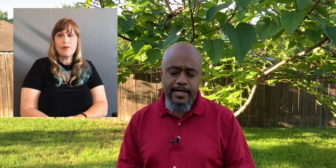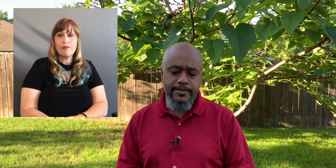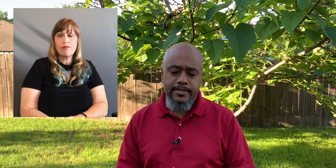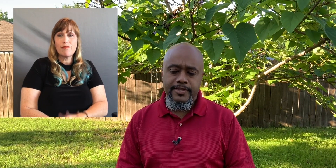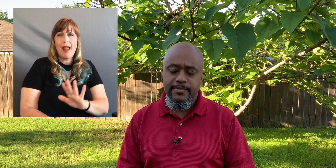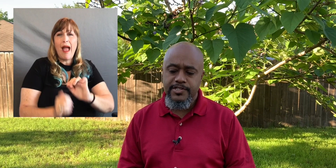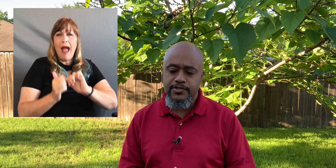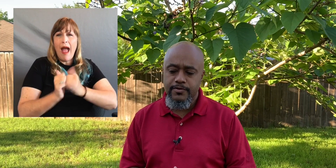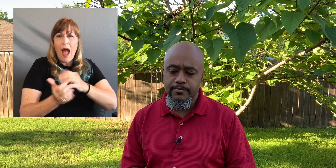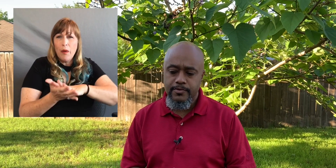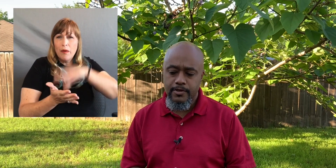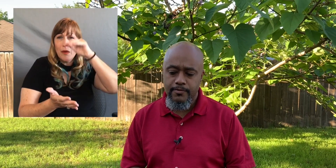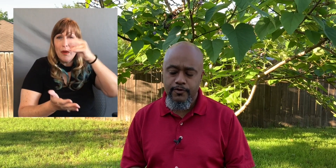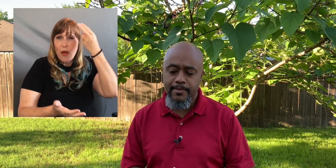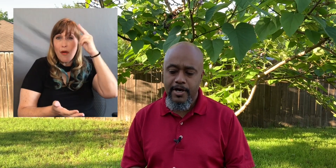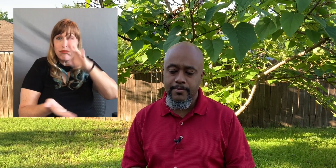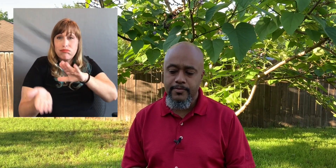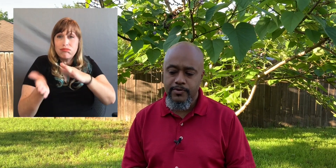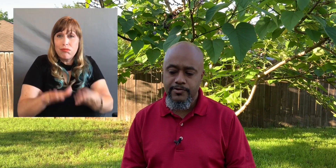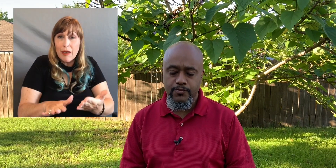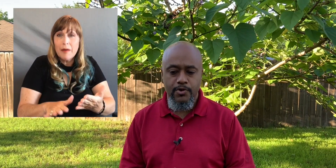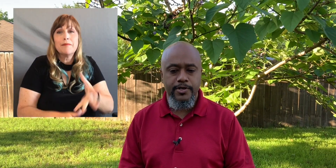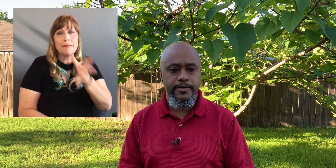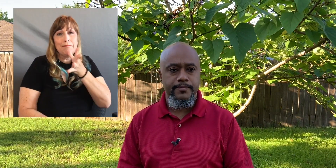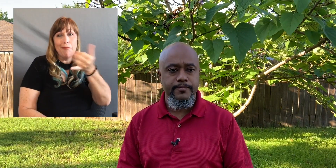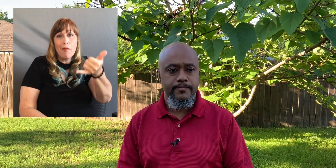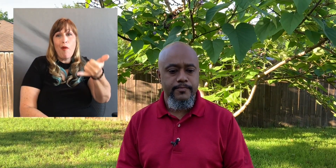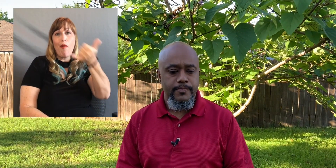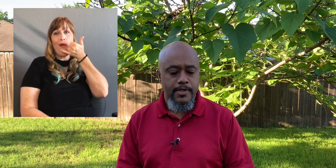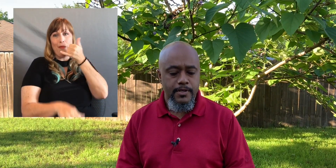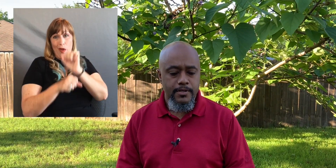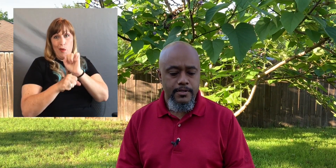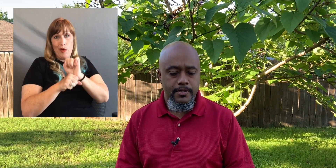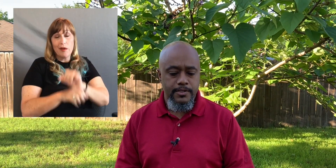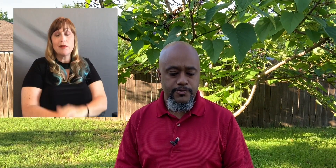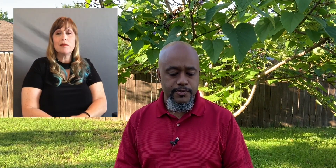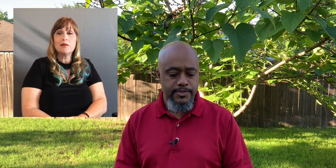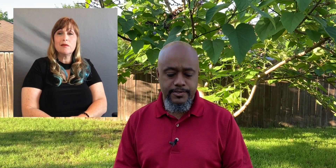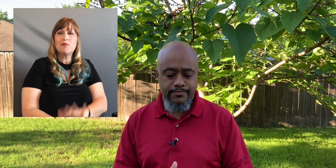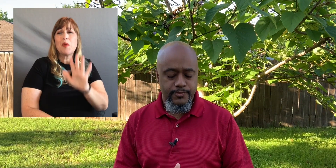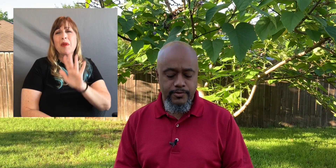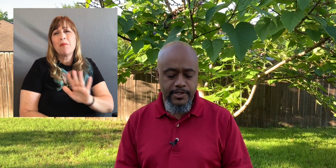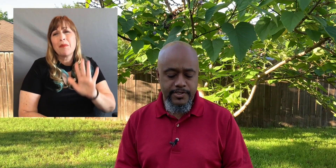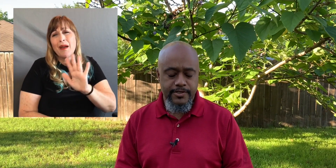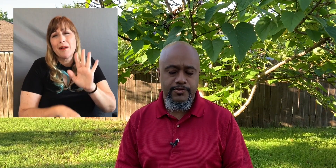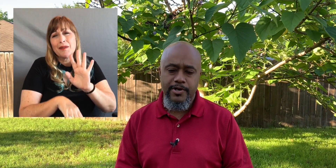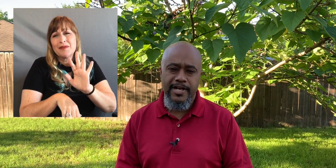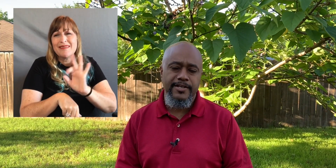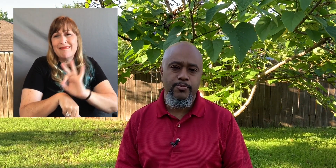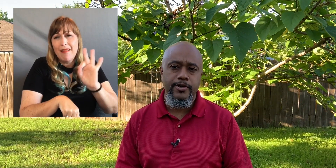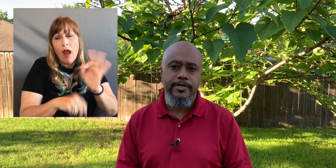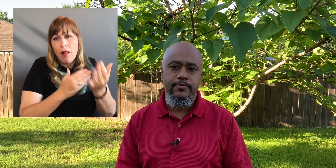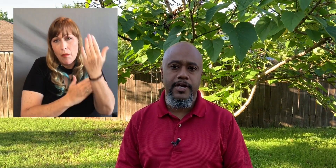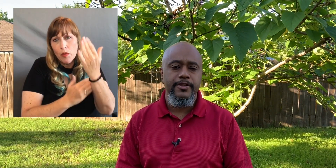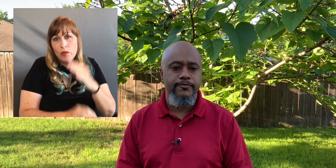And got the message from my mom when I was at work. This was, give or take, it was around 9